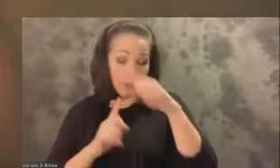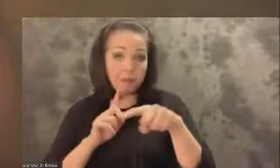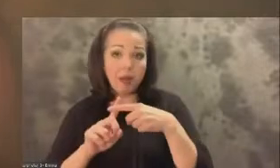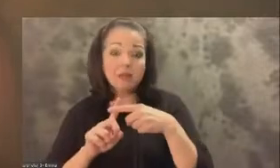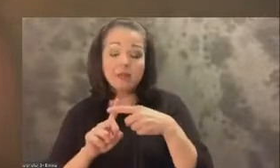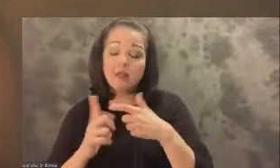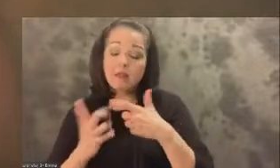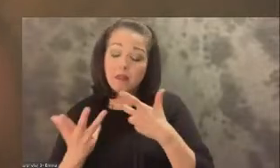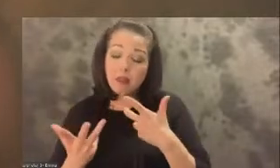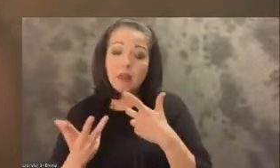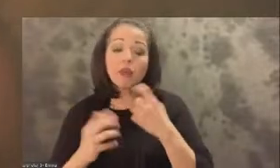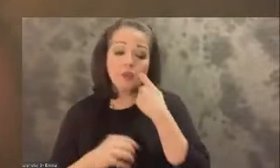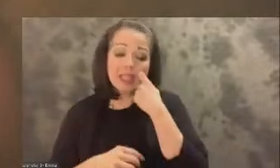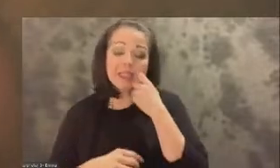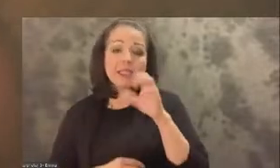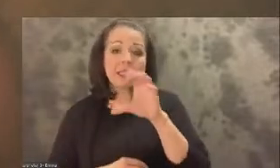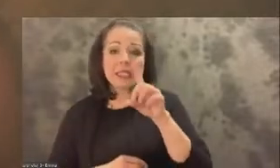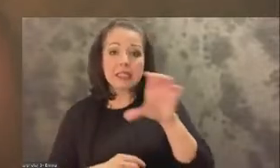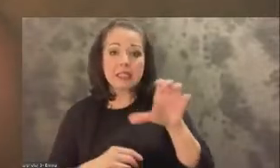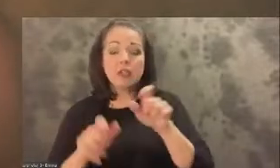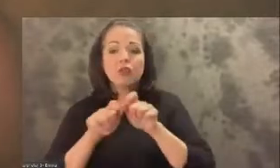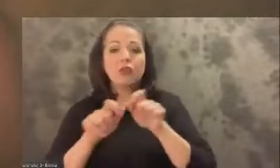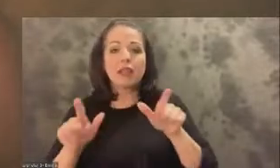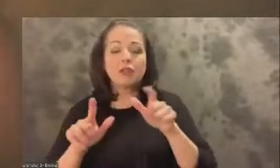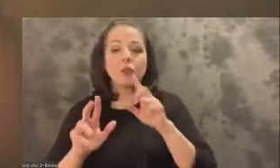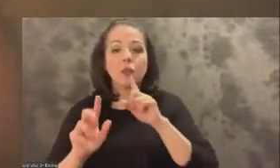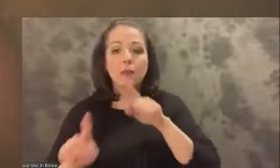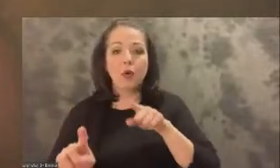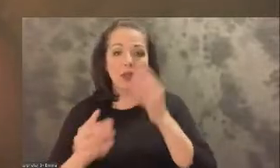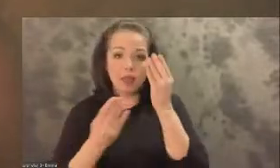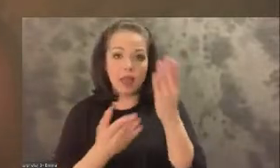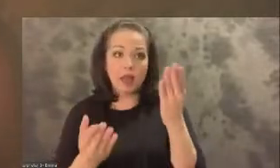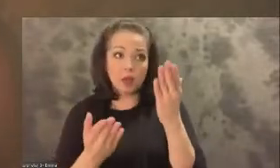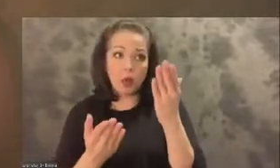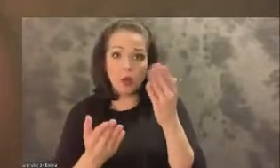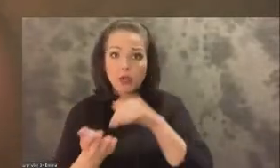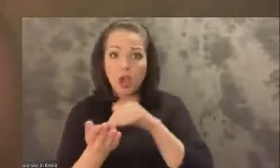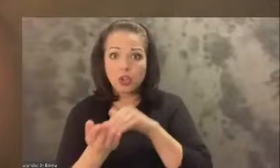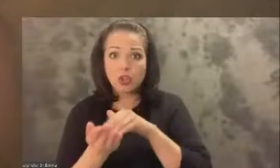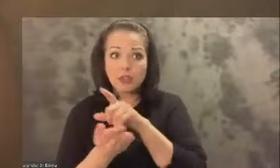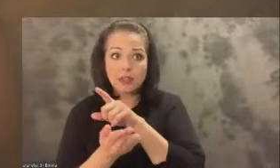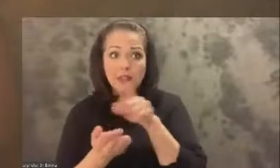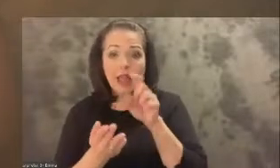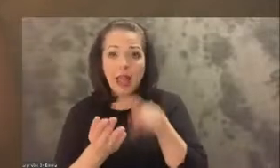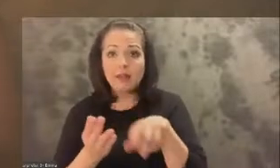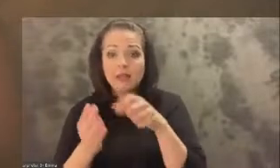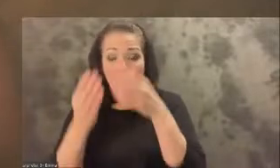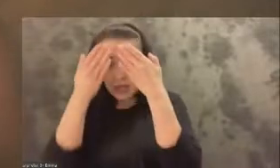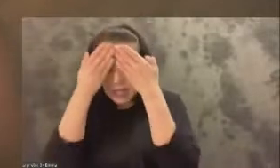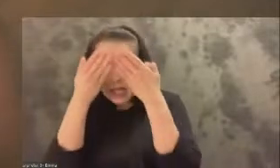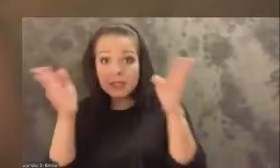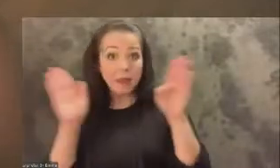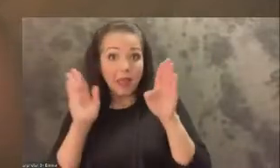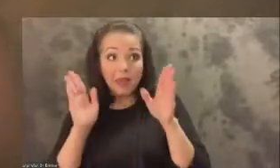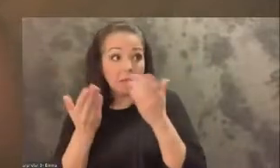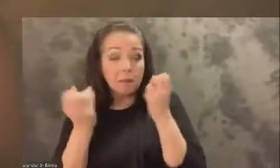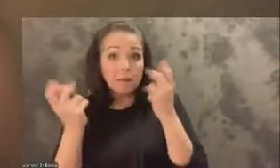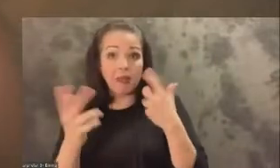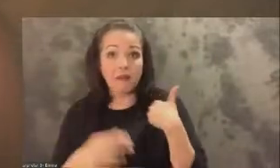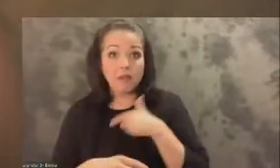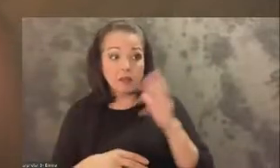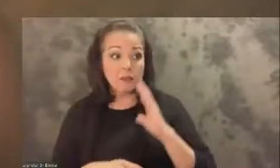recently the CDC released a report letting doctors know that they're going to need to expand their vision, because many of us early